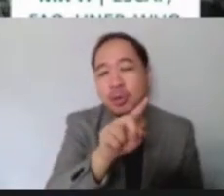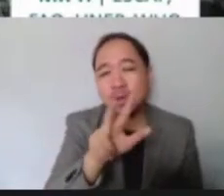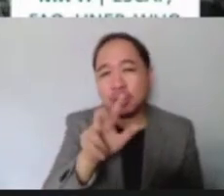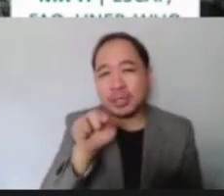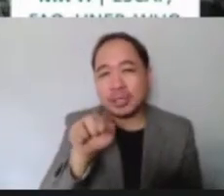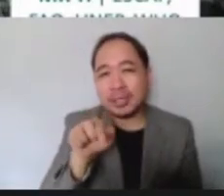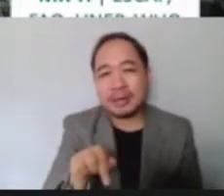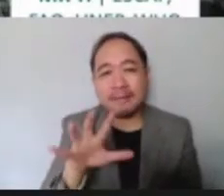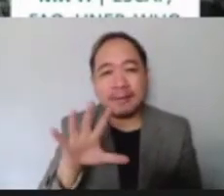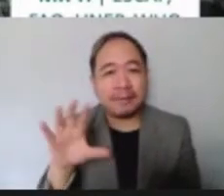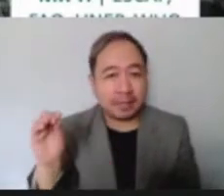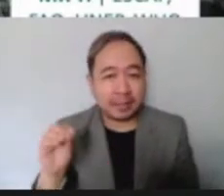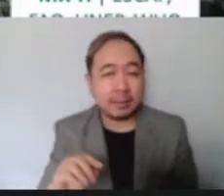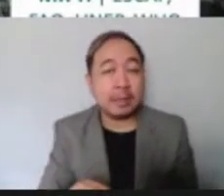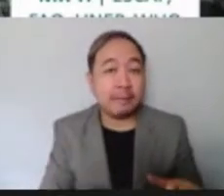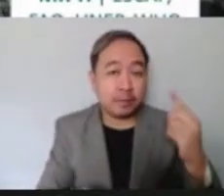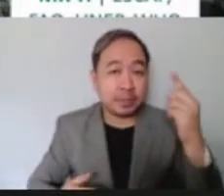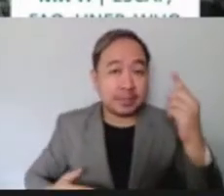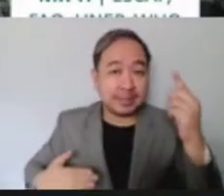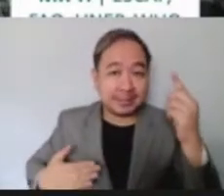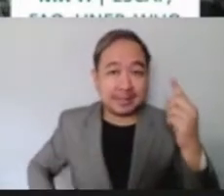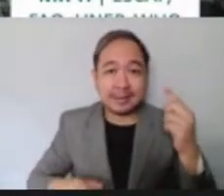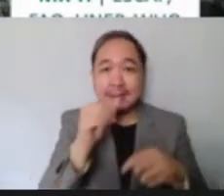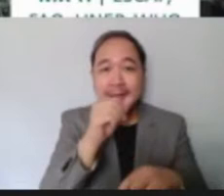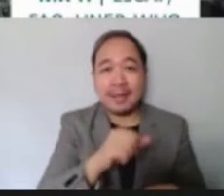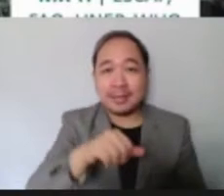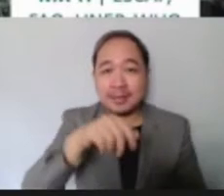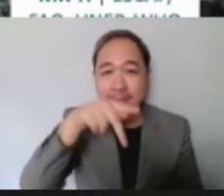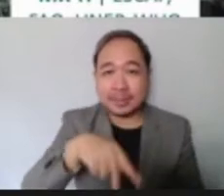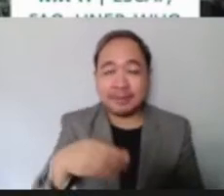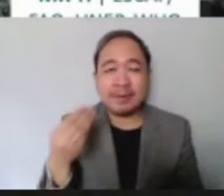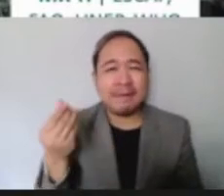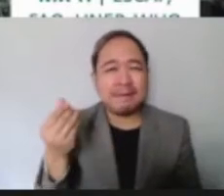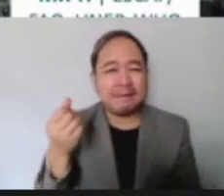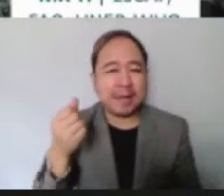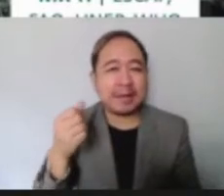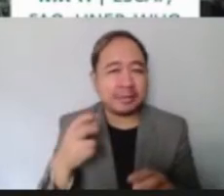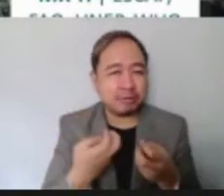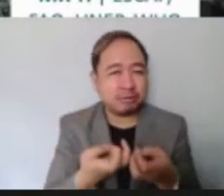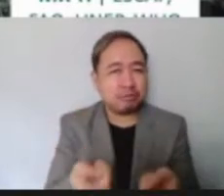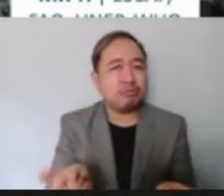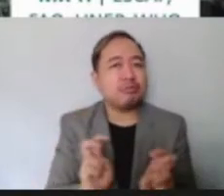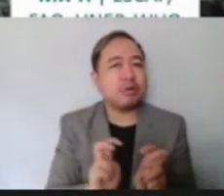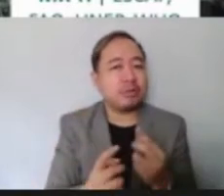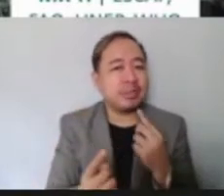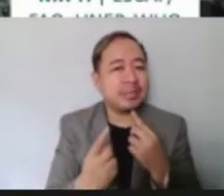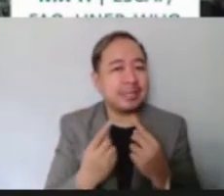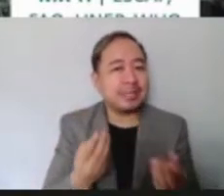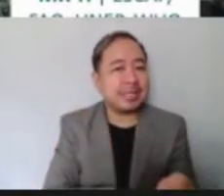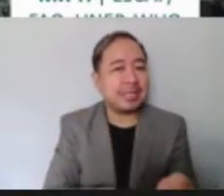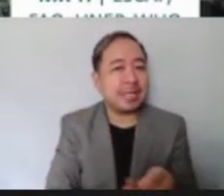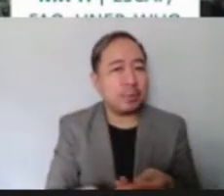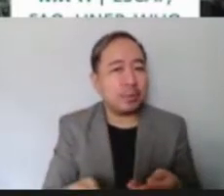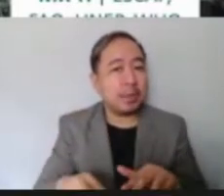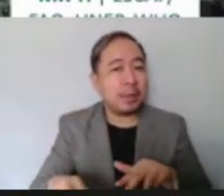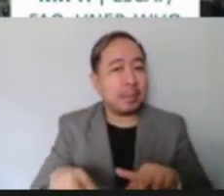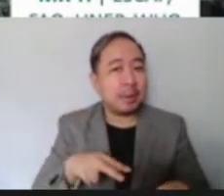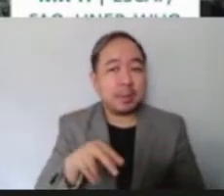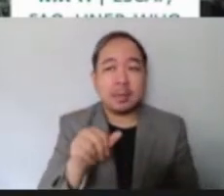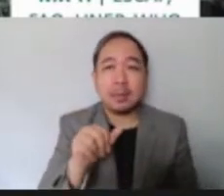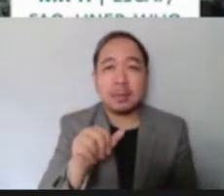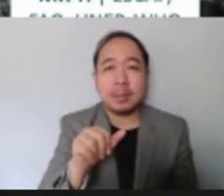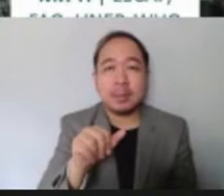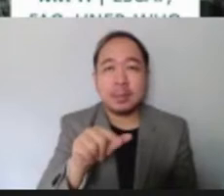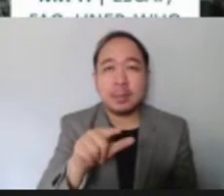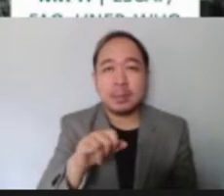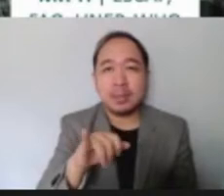the first Society event is a Pacific Finance Round Table organized by Alexis foundation will